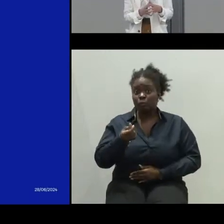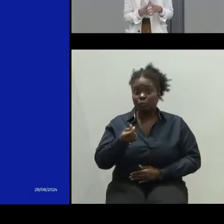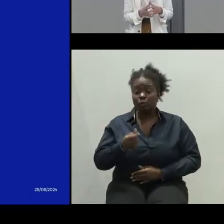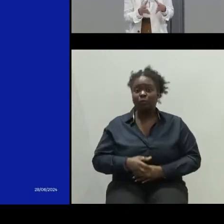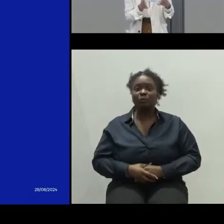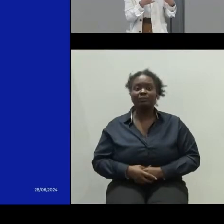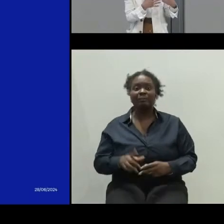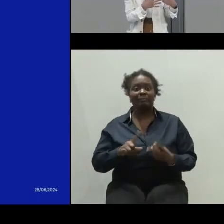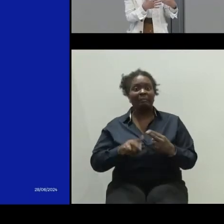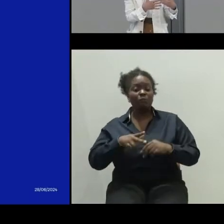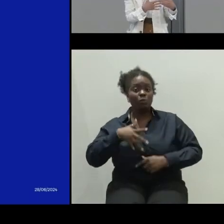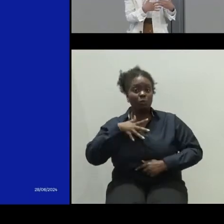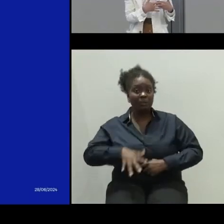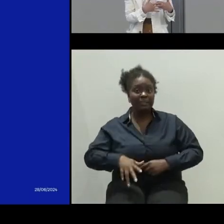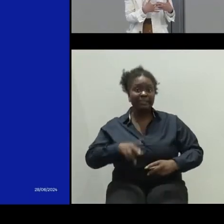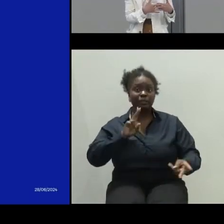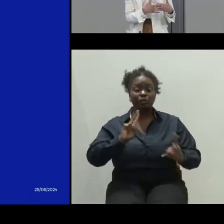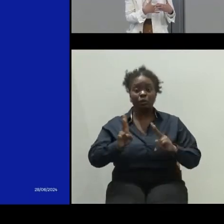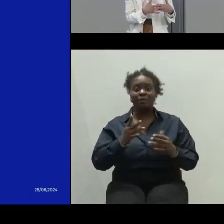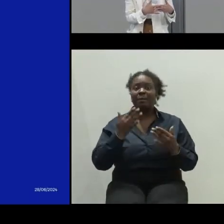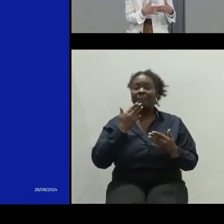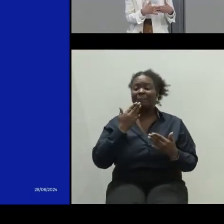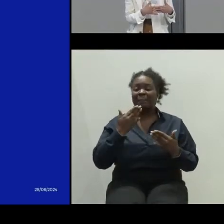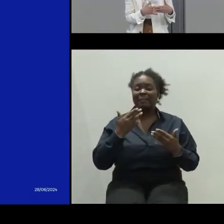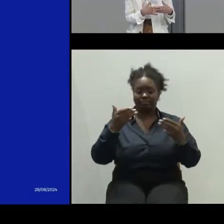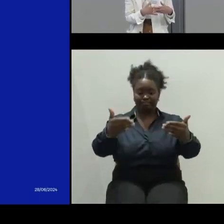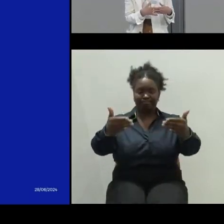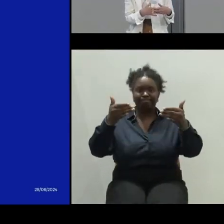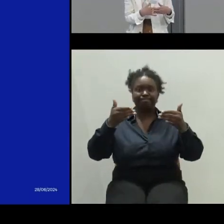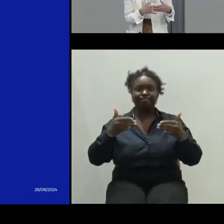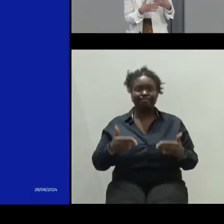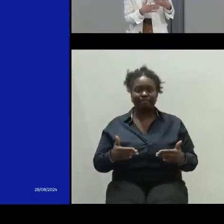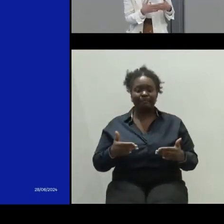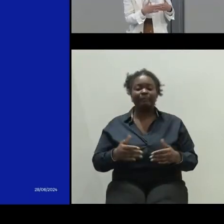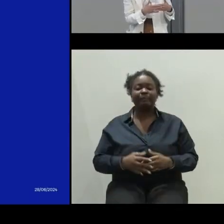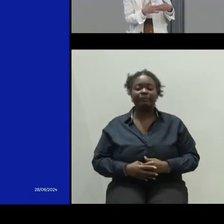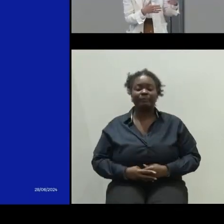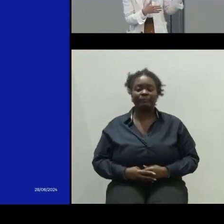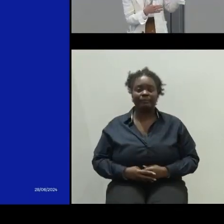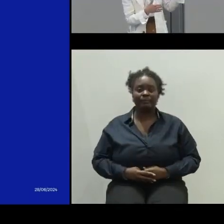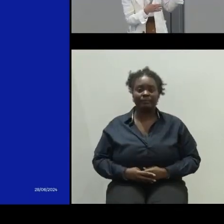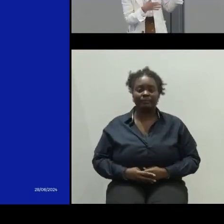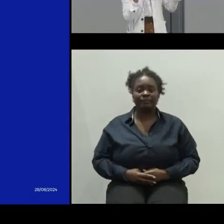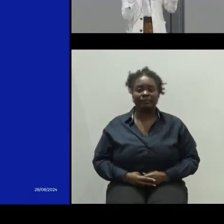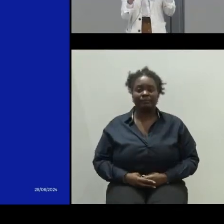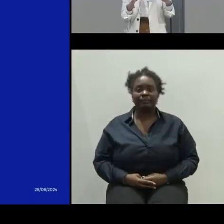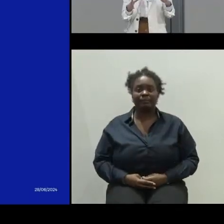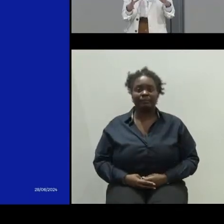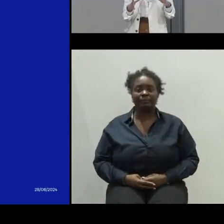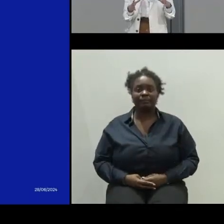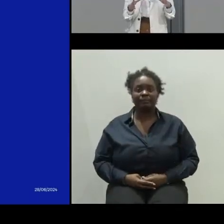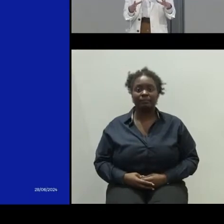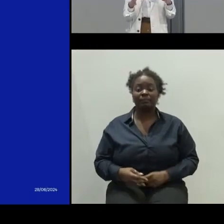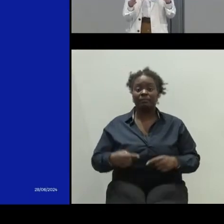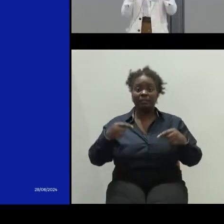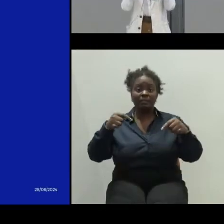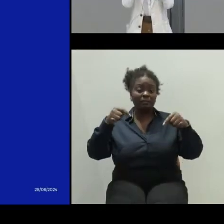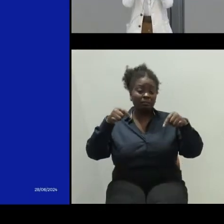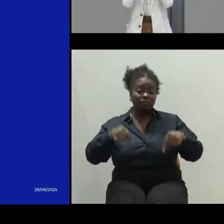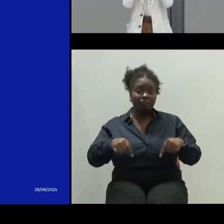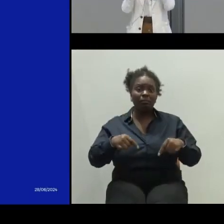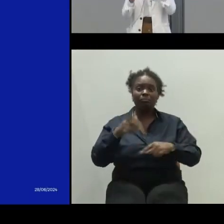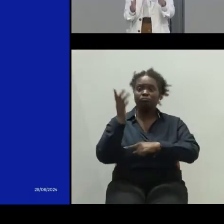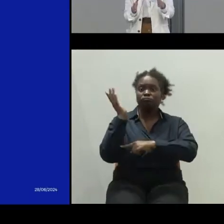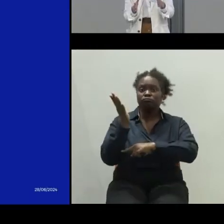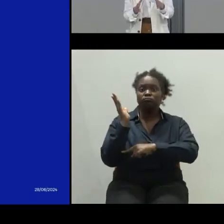need the interpreter, please move to the front if you haven't done so yet. And because the content of our talks is